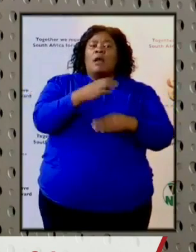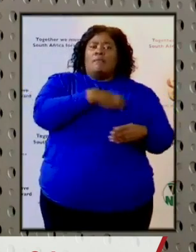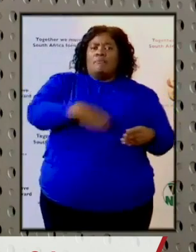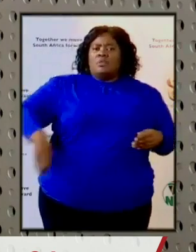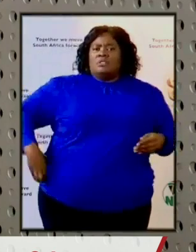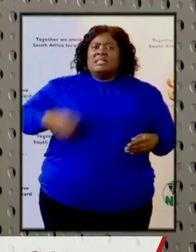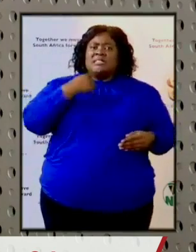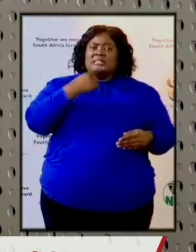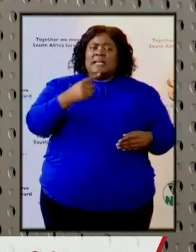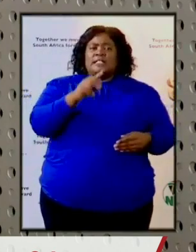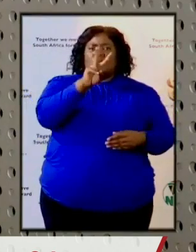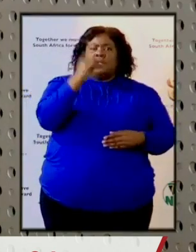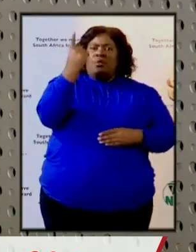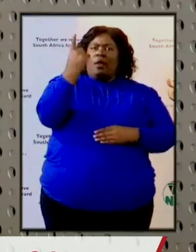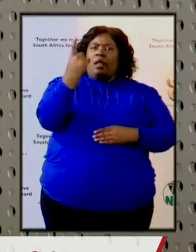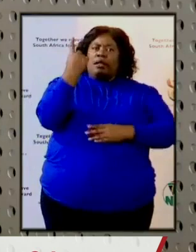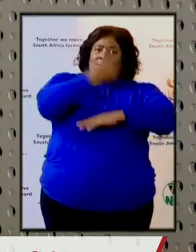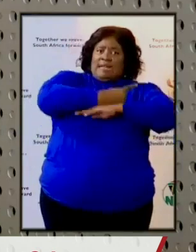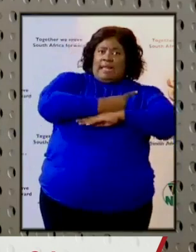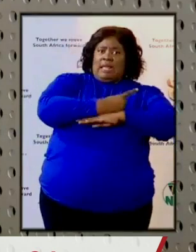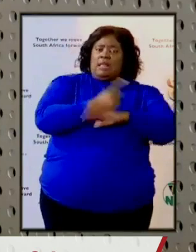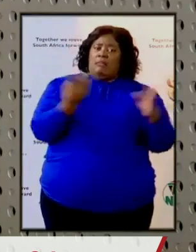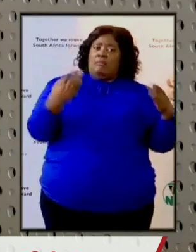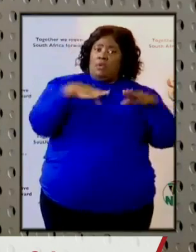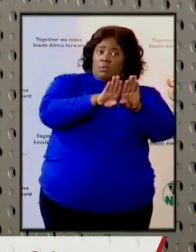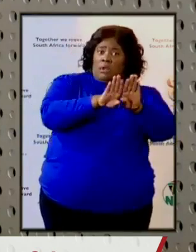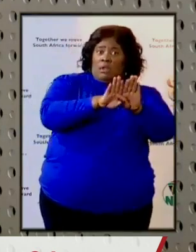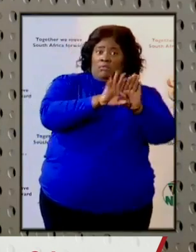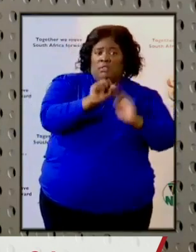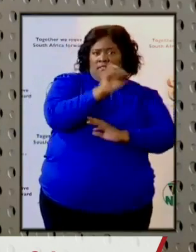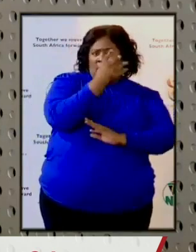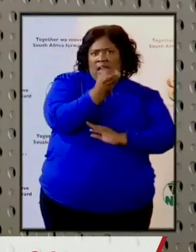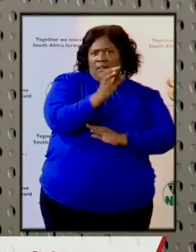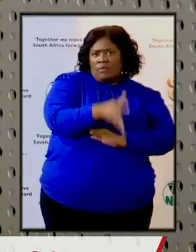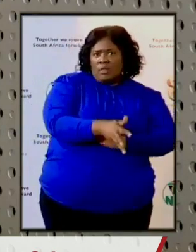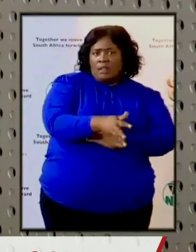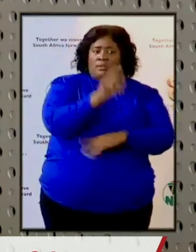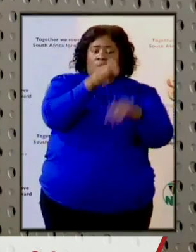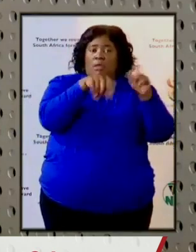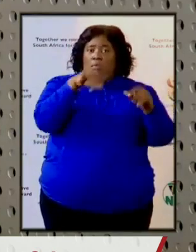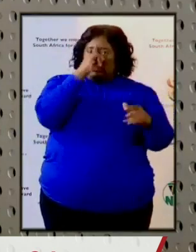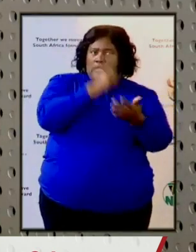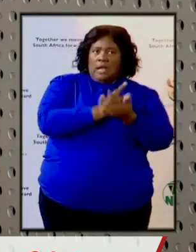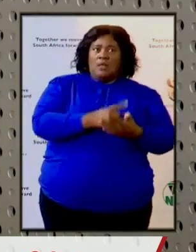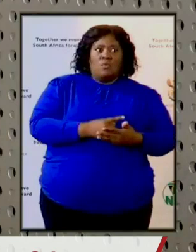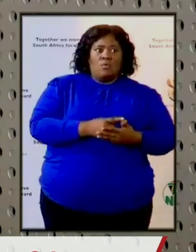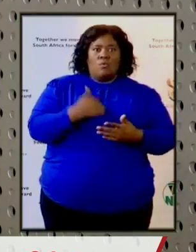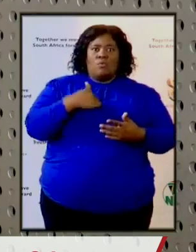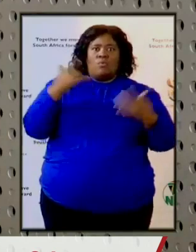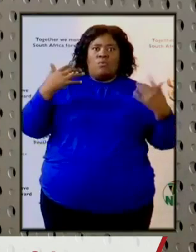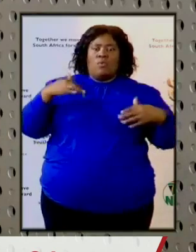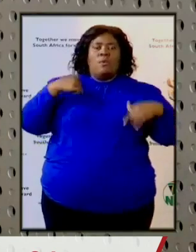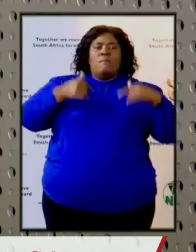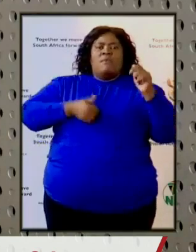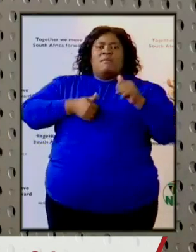a 21-day lockdown. People decided to move from some